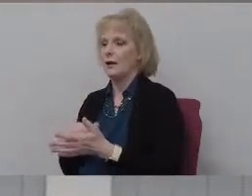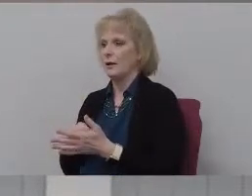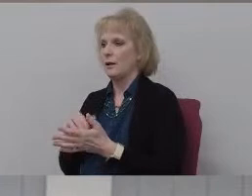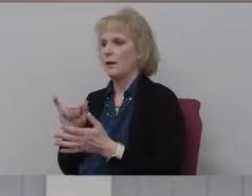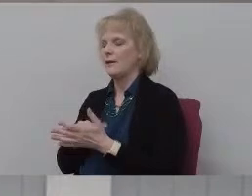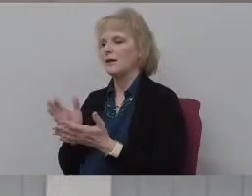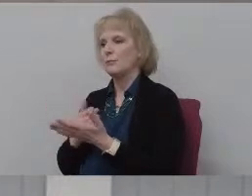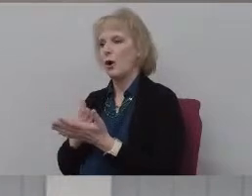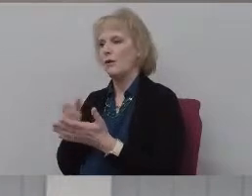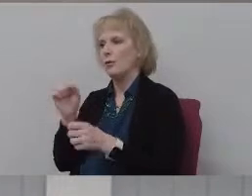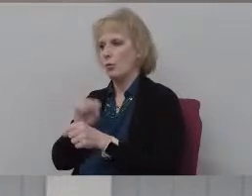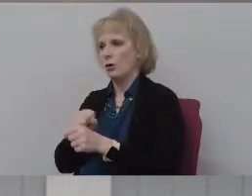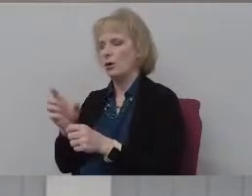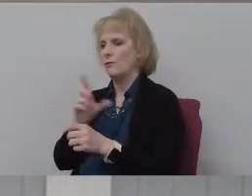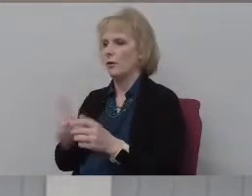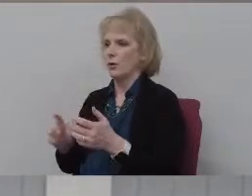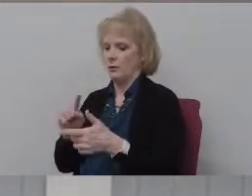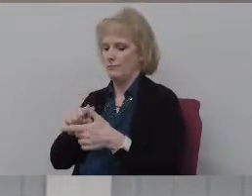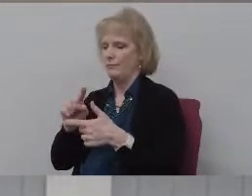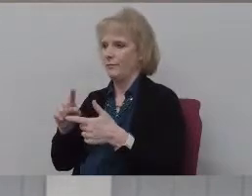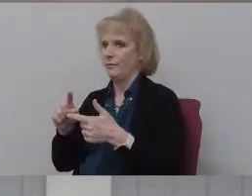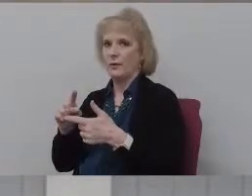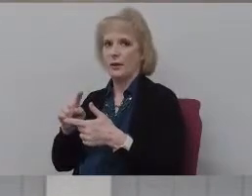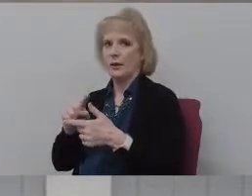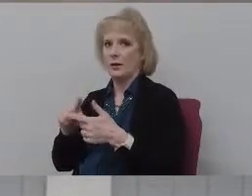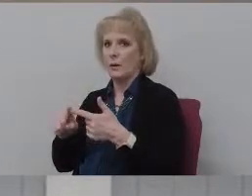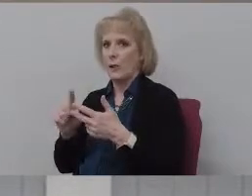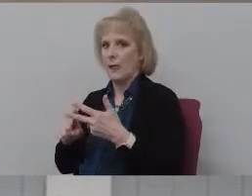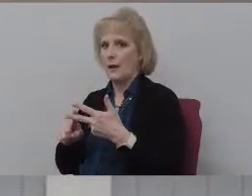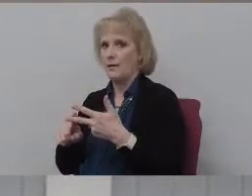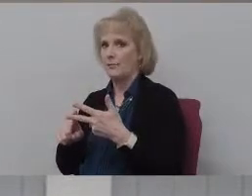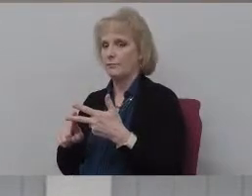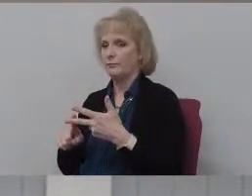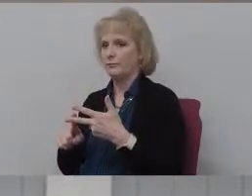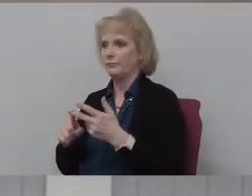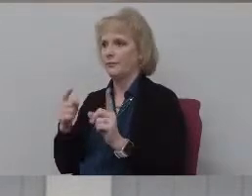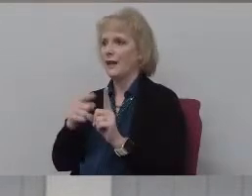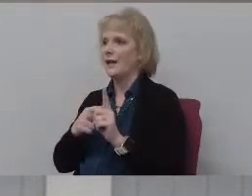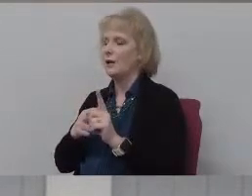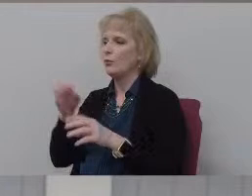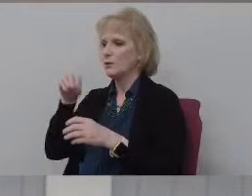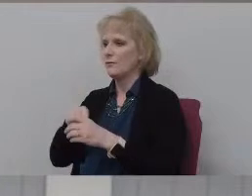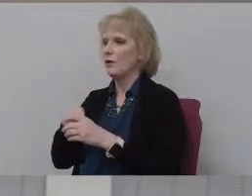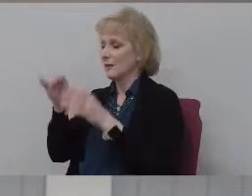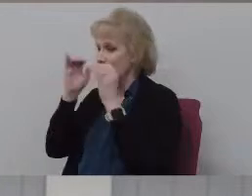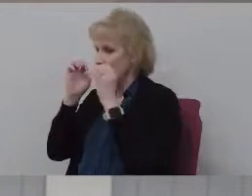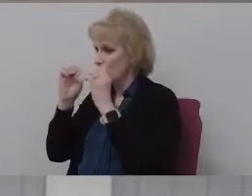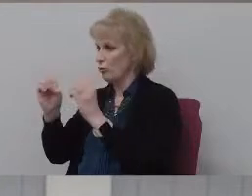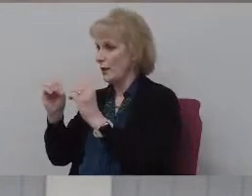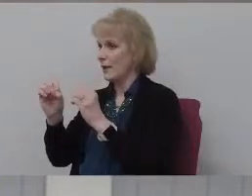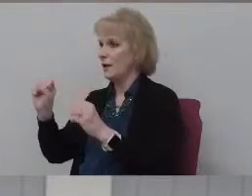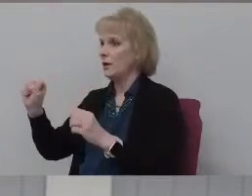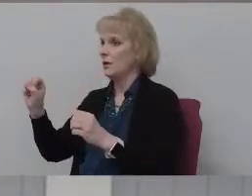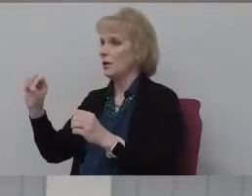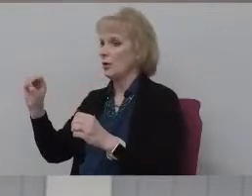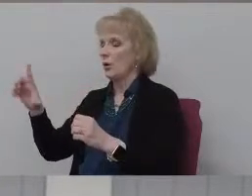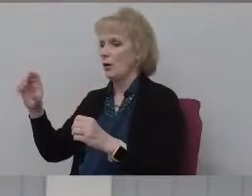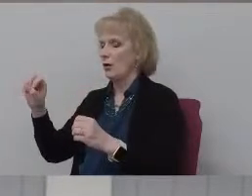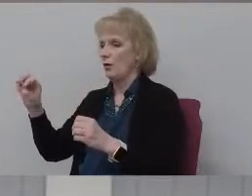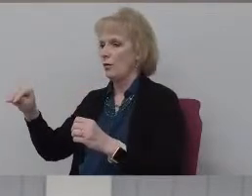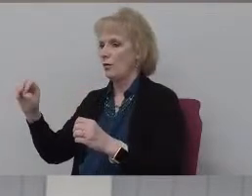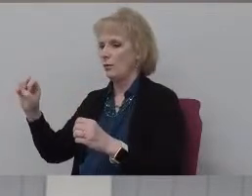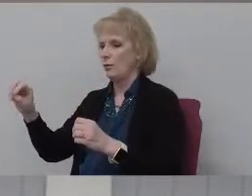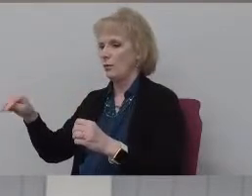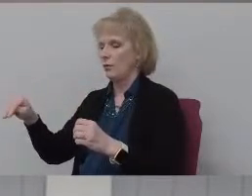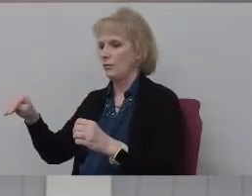Lord. Nathan, number three, I got to move on here, was involved in training Solomon. So I'm going to read, this is 2 Samuel